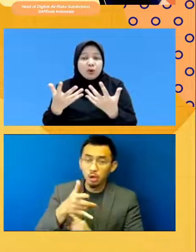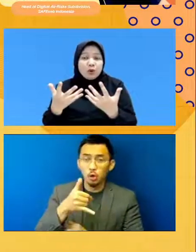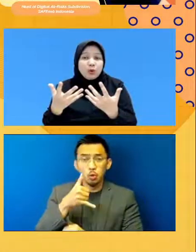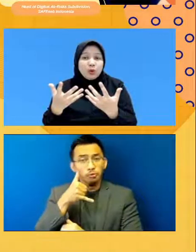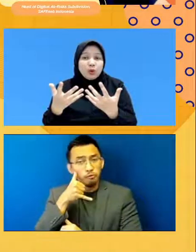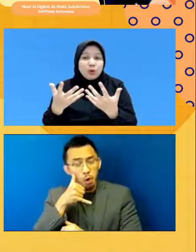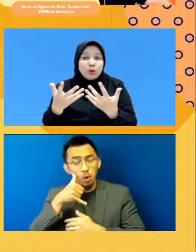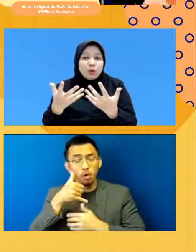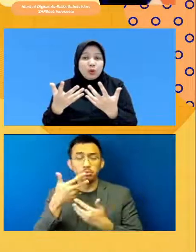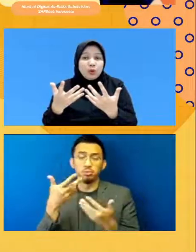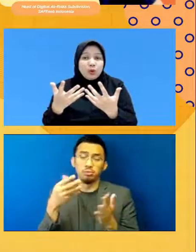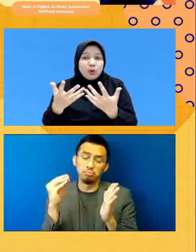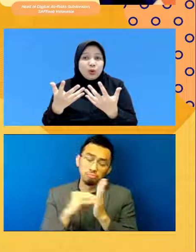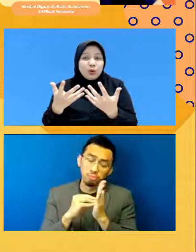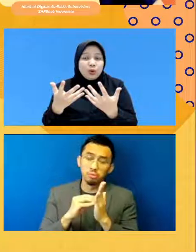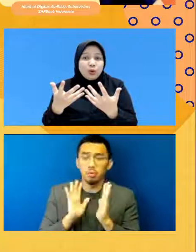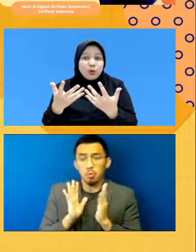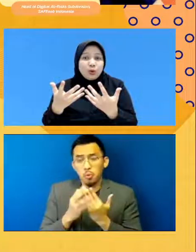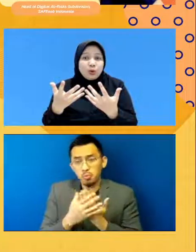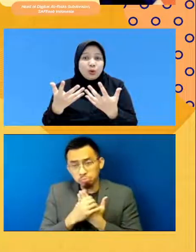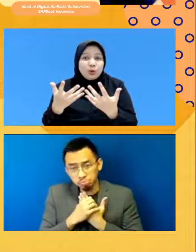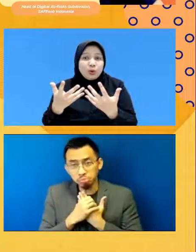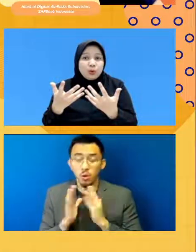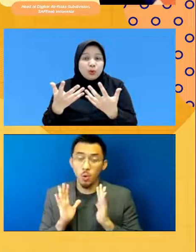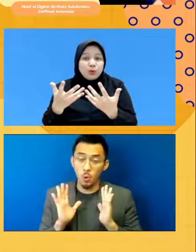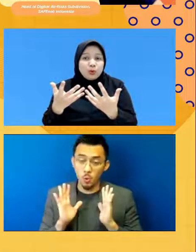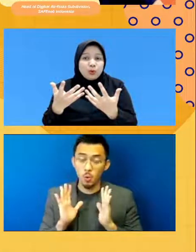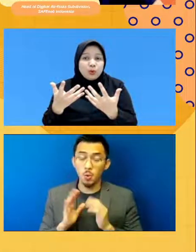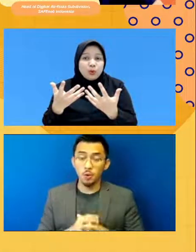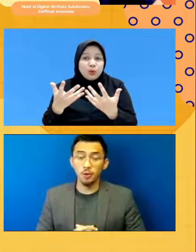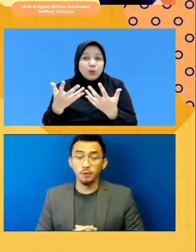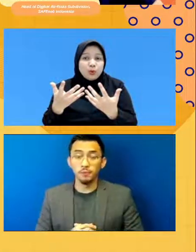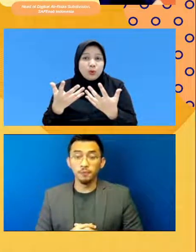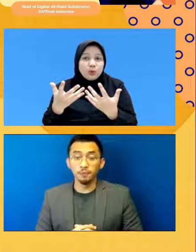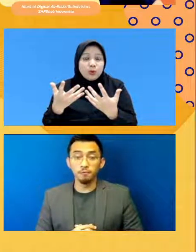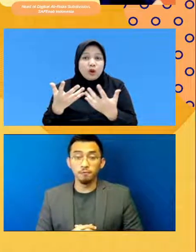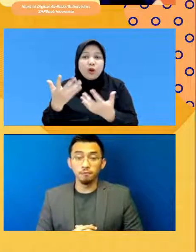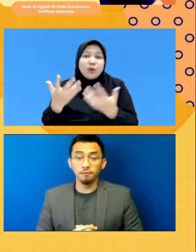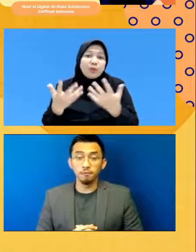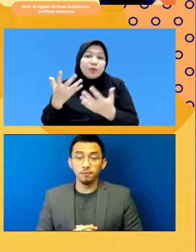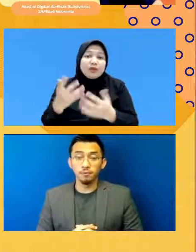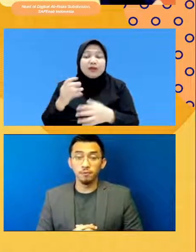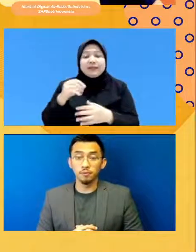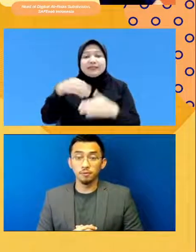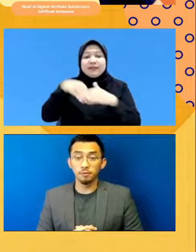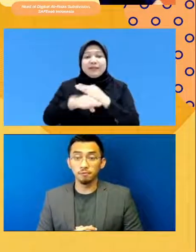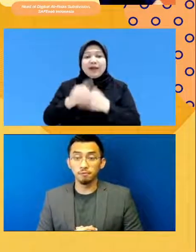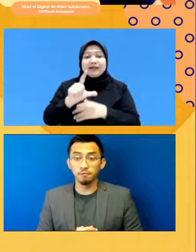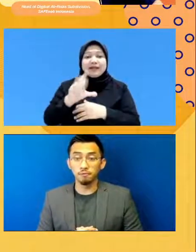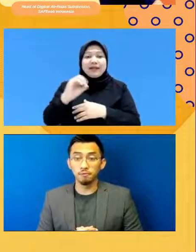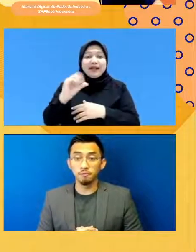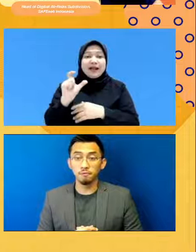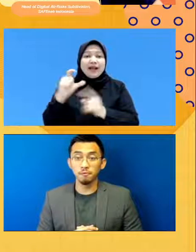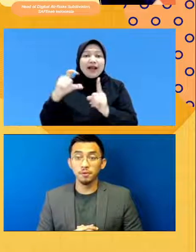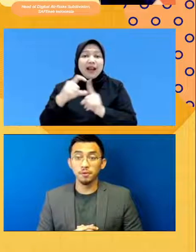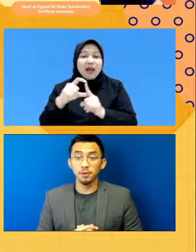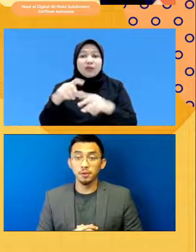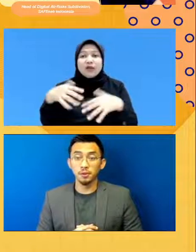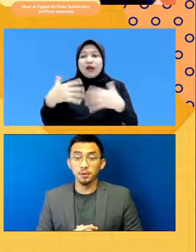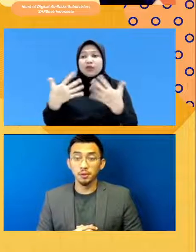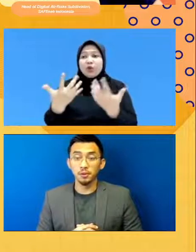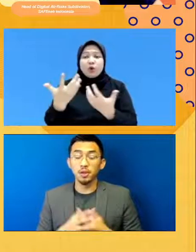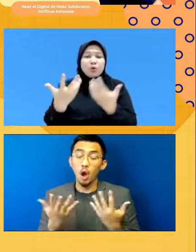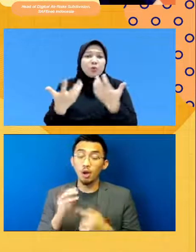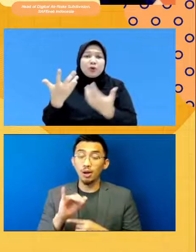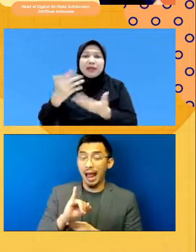storing it in our cloud storage maybe, or any external hard disk or our laptops and